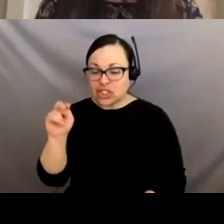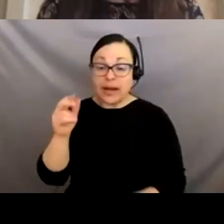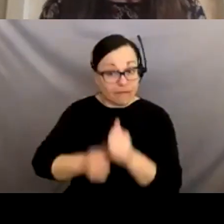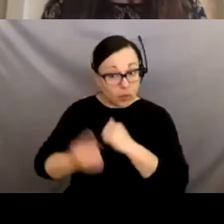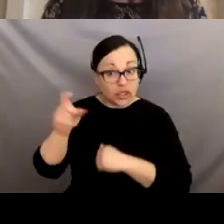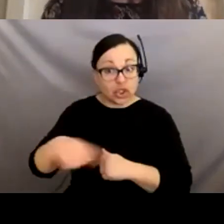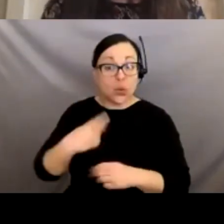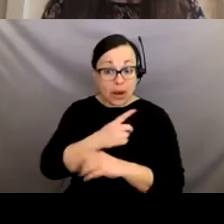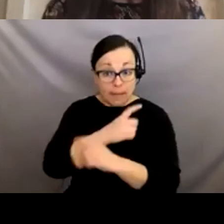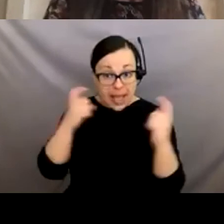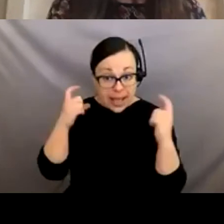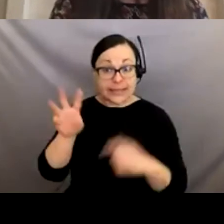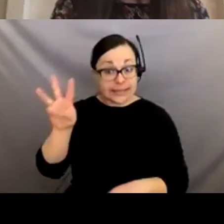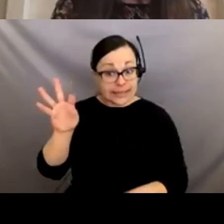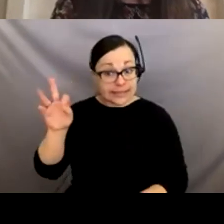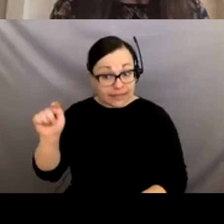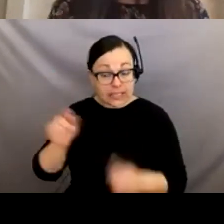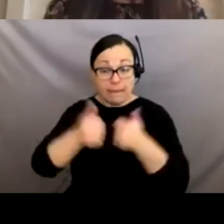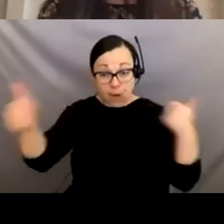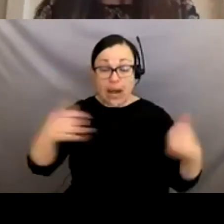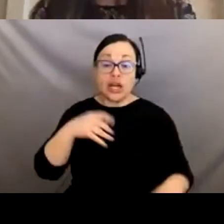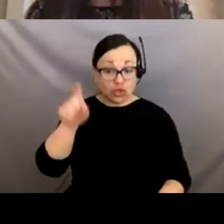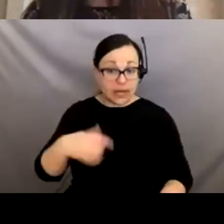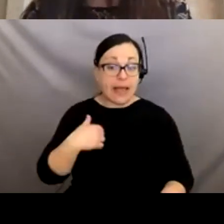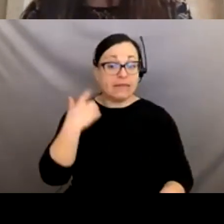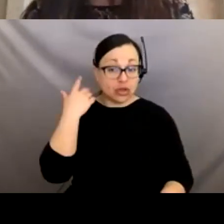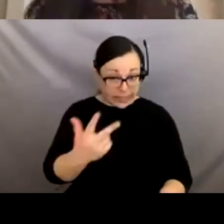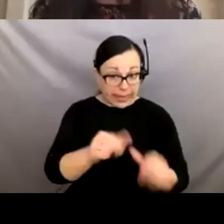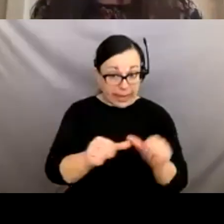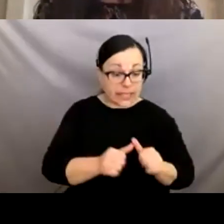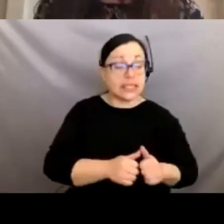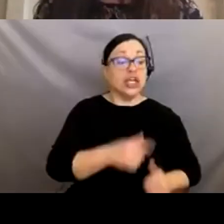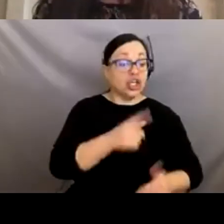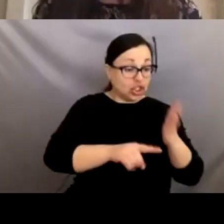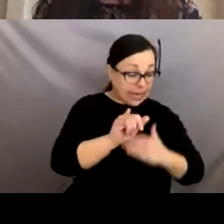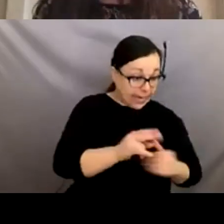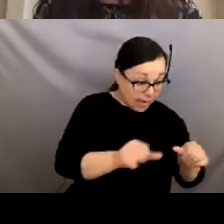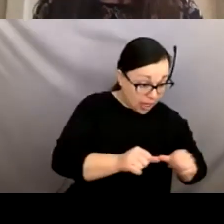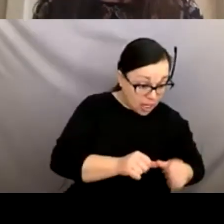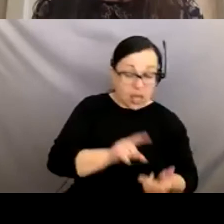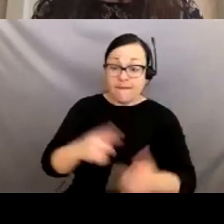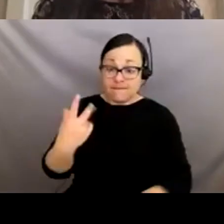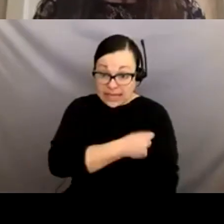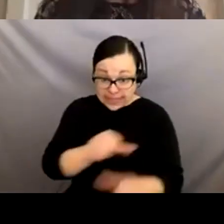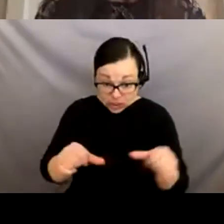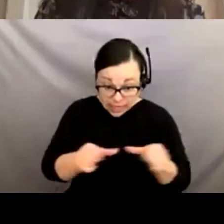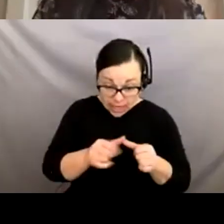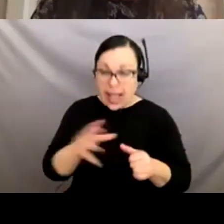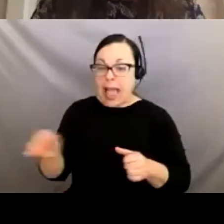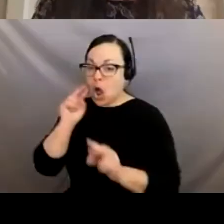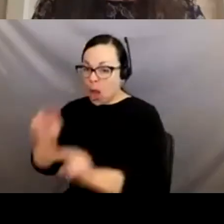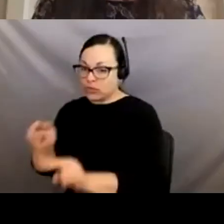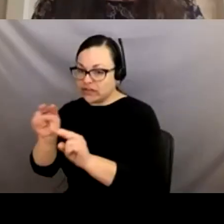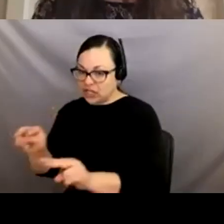to have 3 areas: a check-in area, a vaccination area, and an observation area. And it's important to not fill